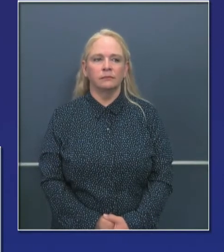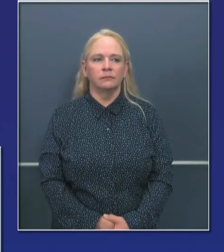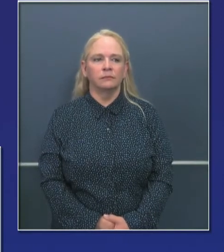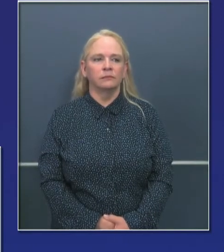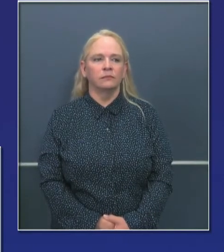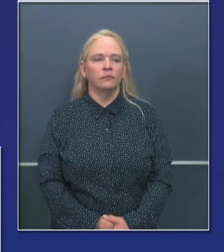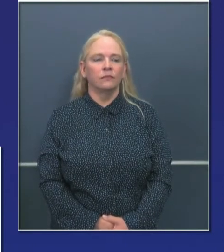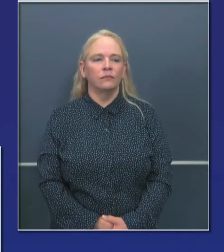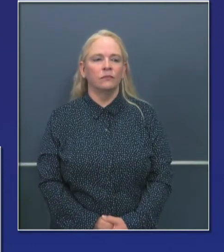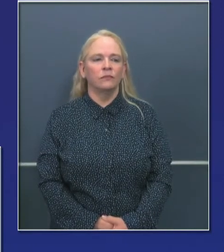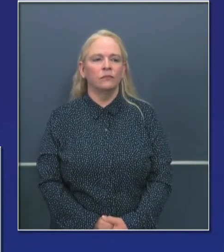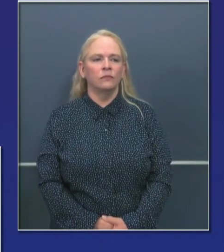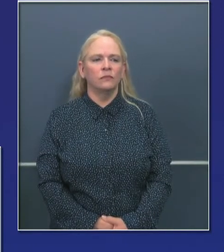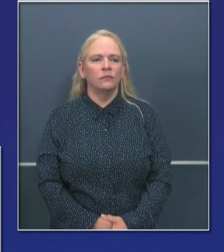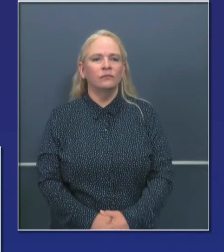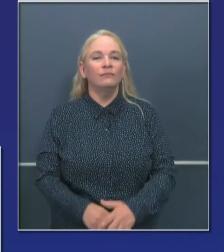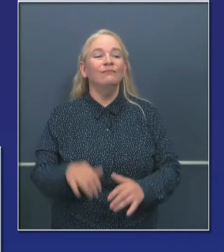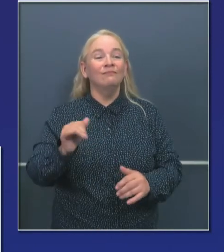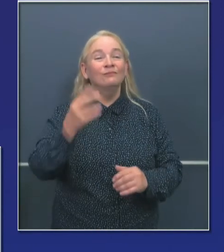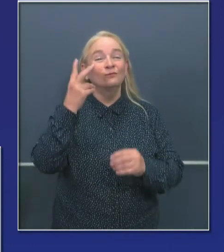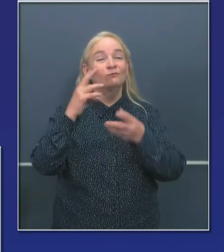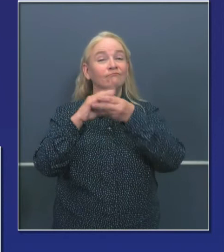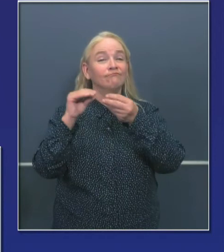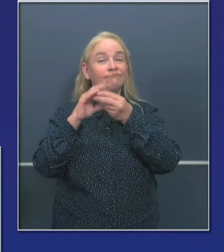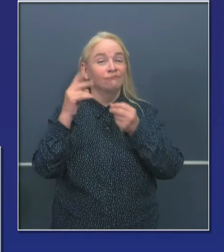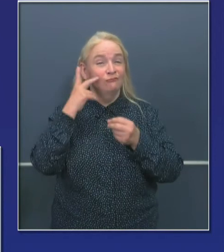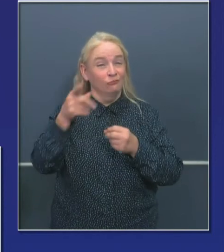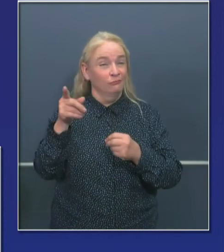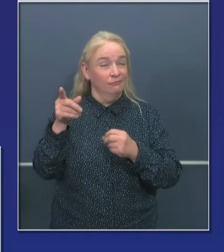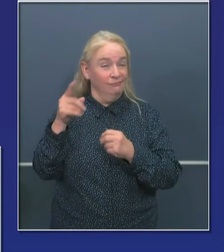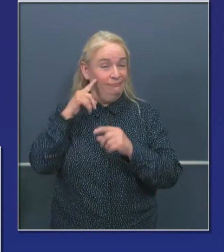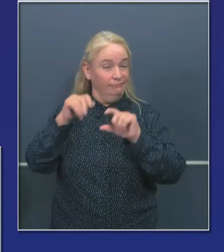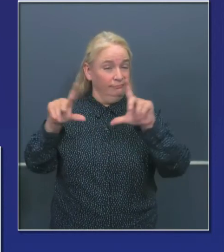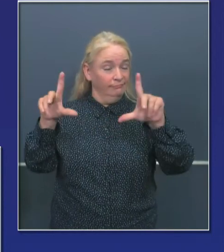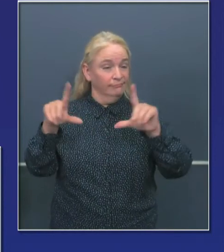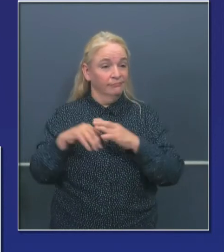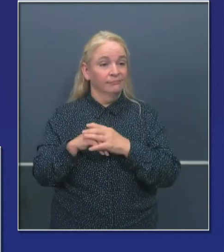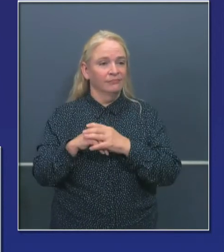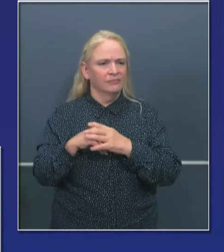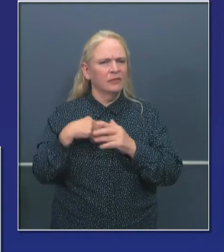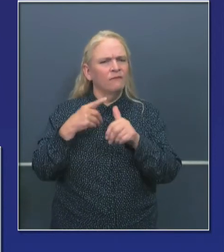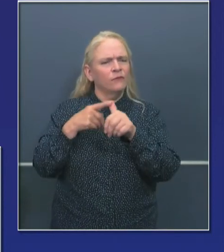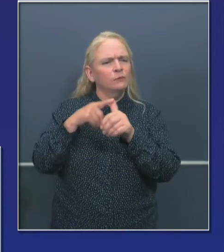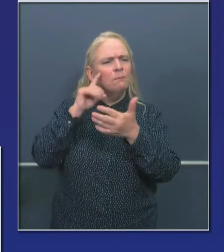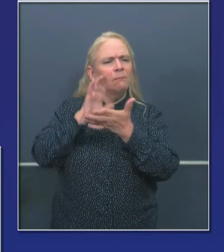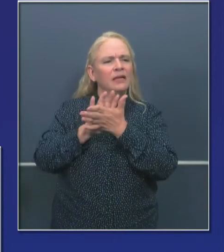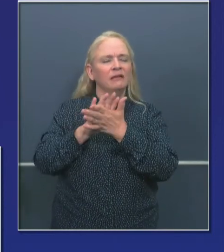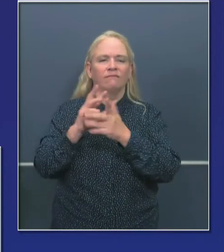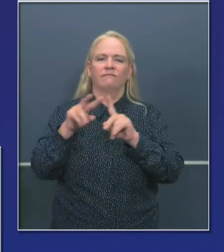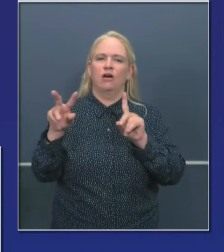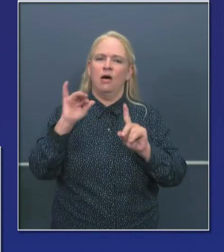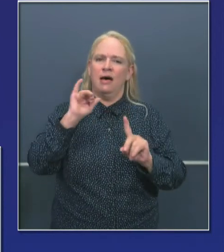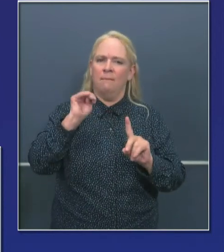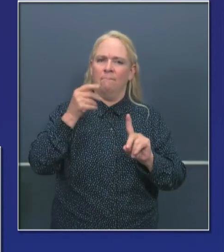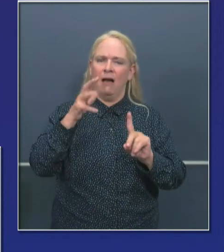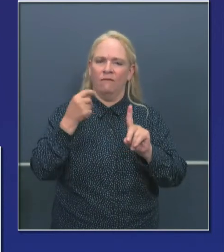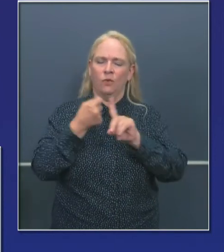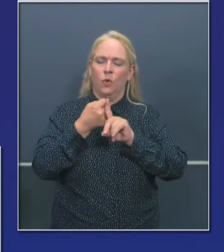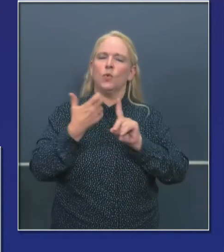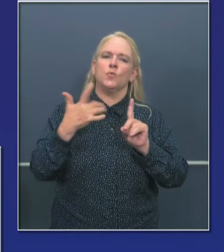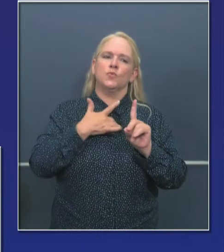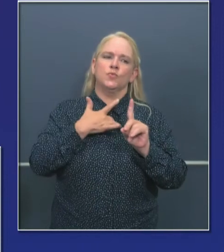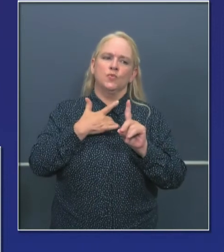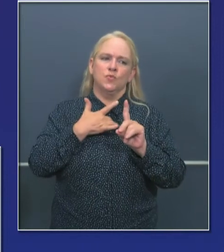So those are two messages. One that we believe is particularly impactful as it relates to the true